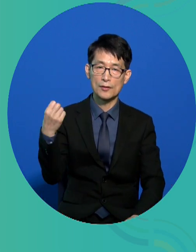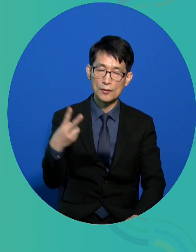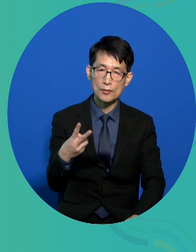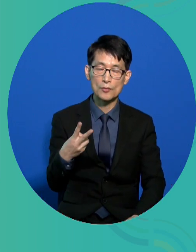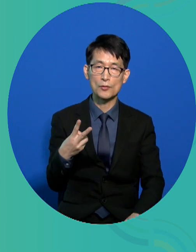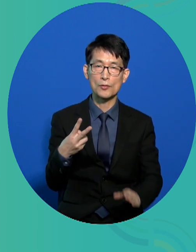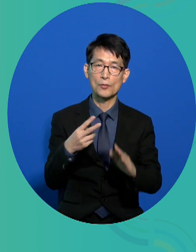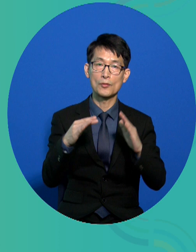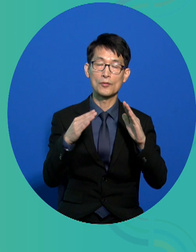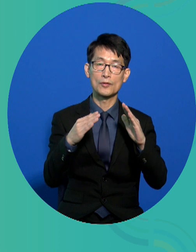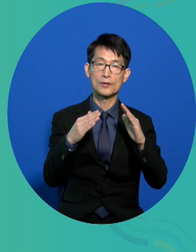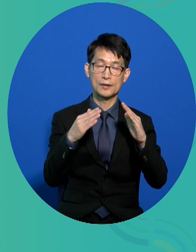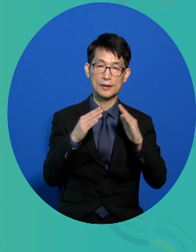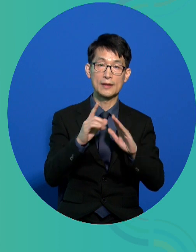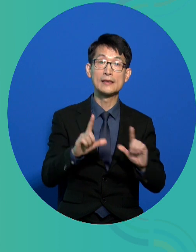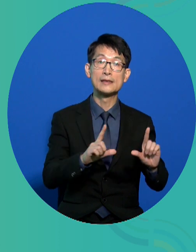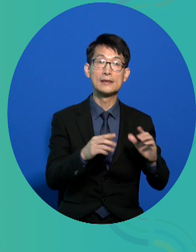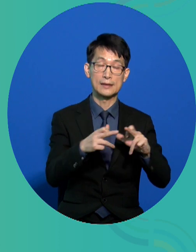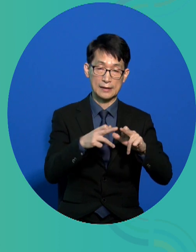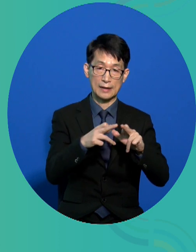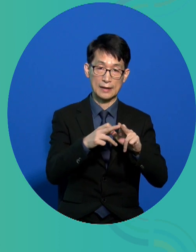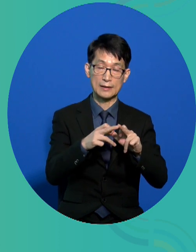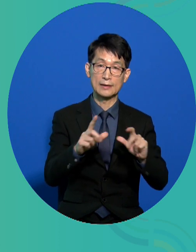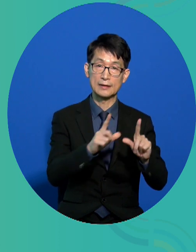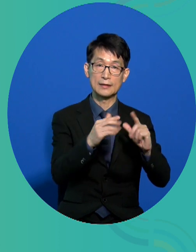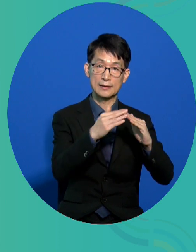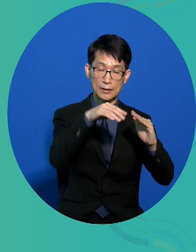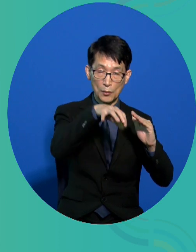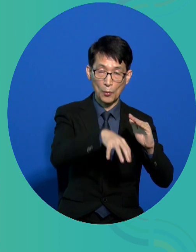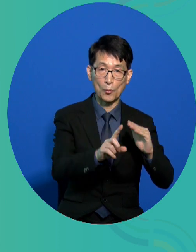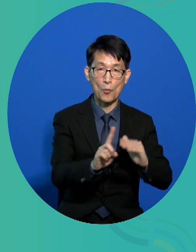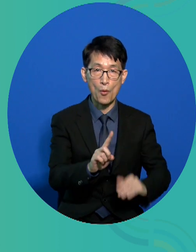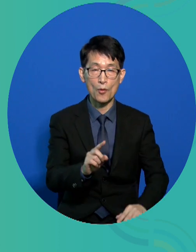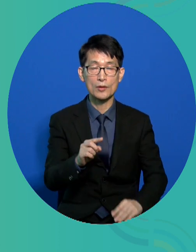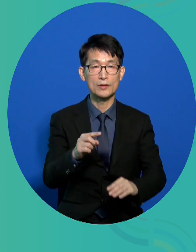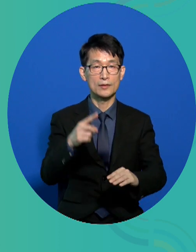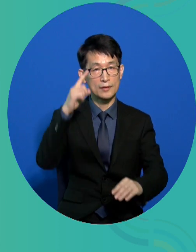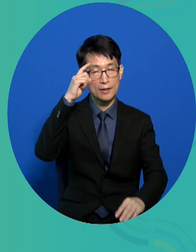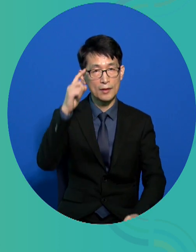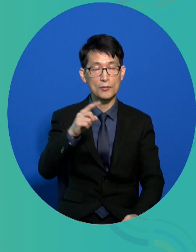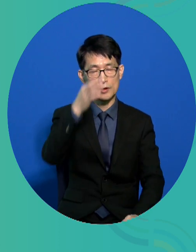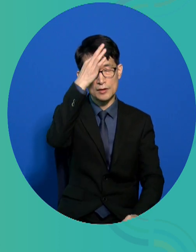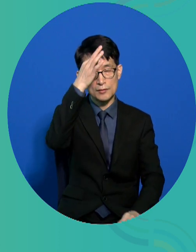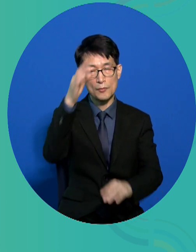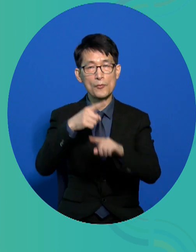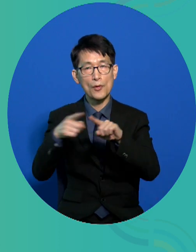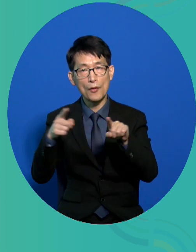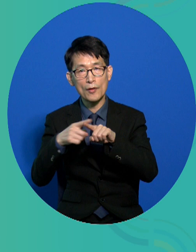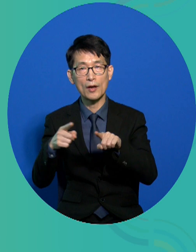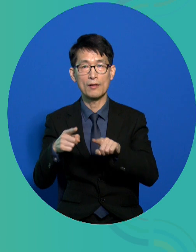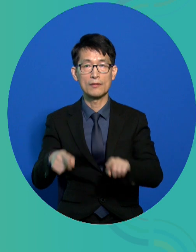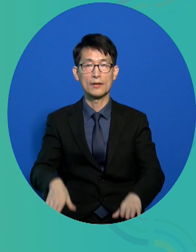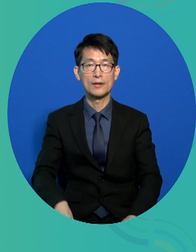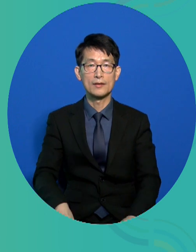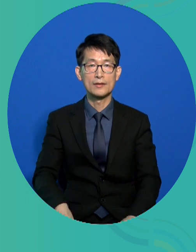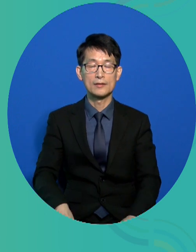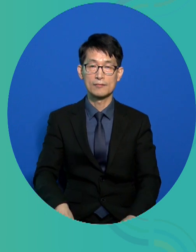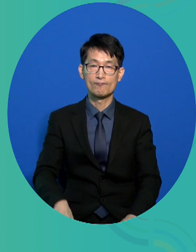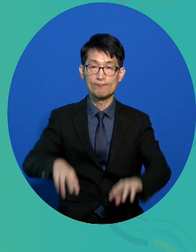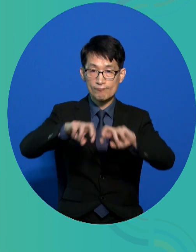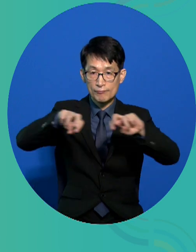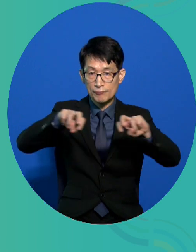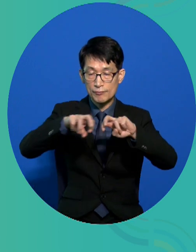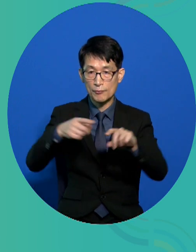taxi companies, the legal system, welfare system assessment, platform assessment, and the technology